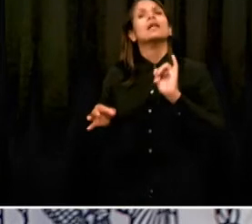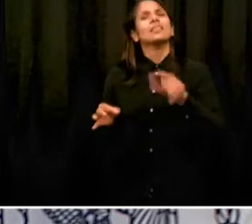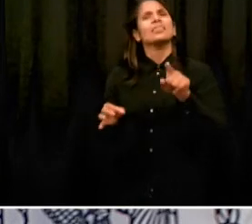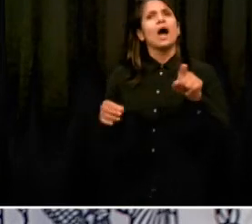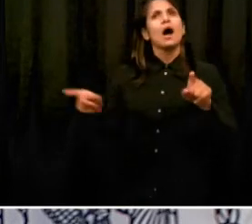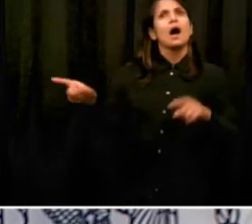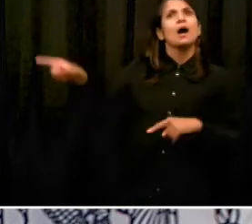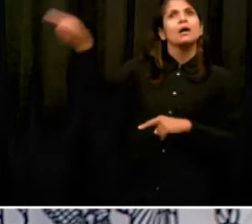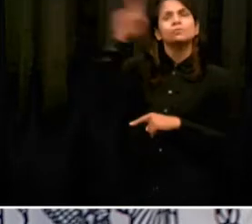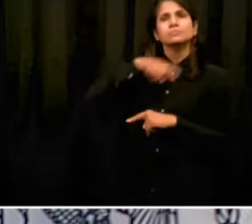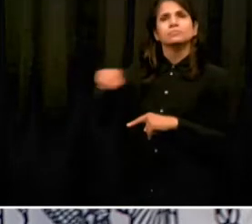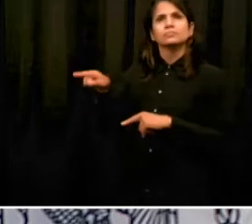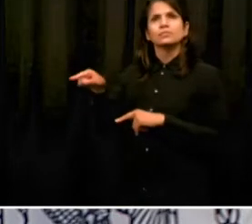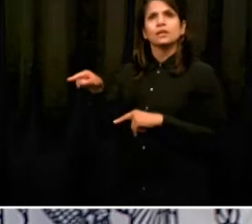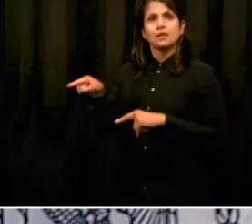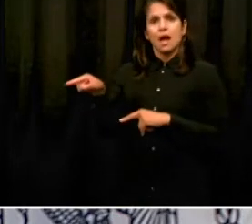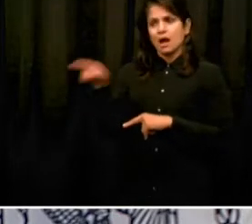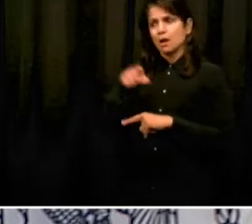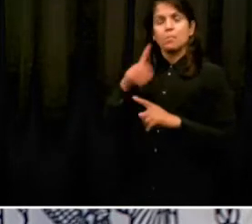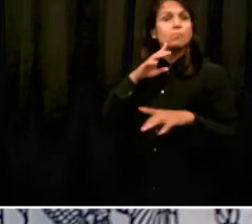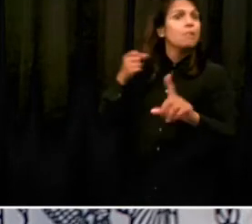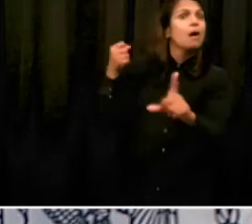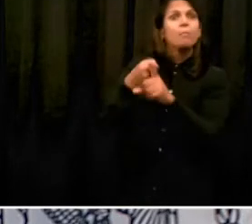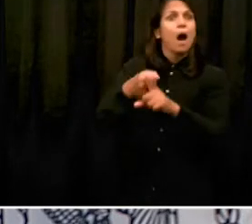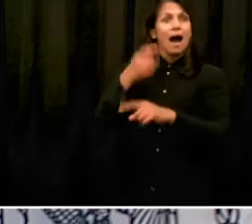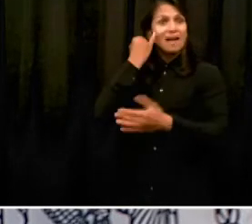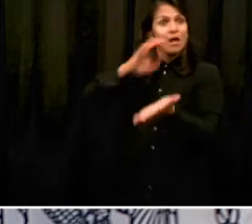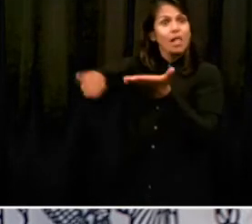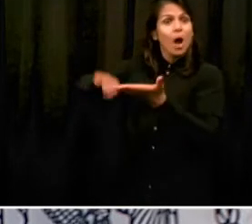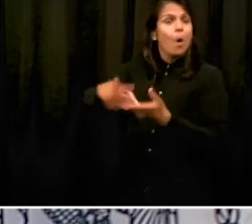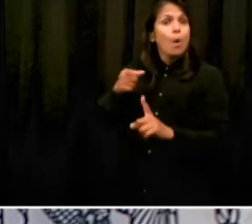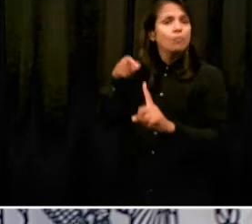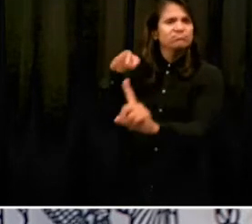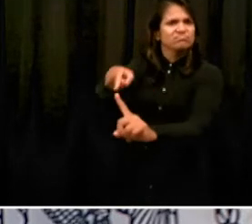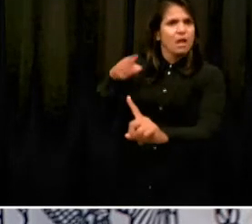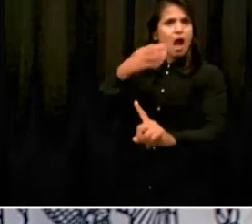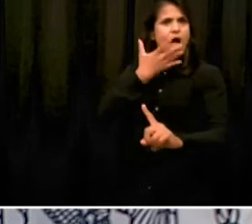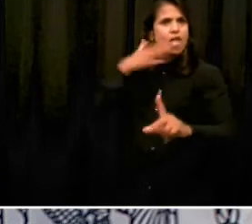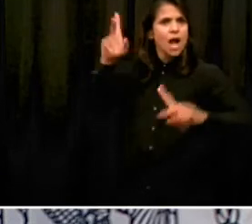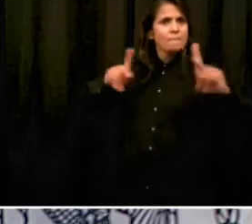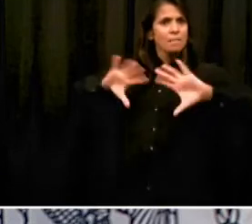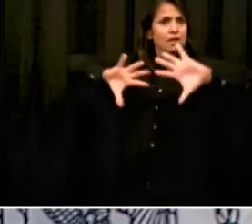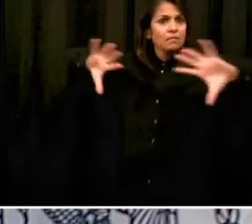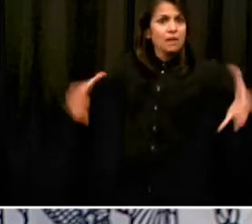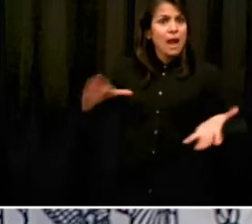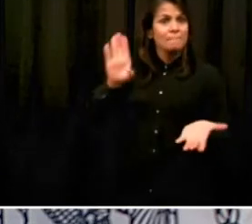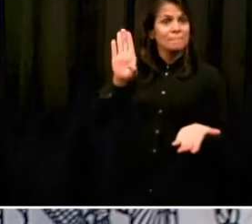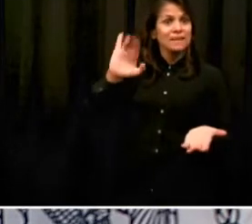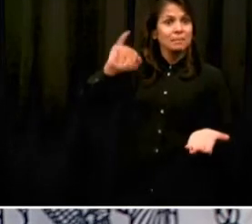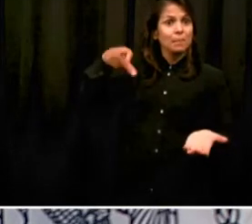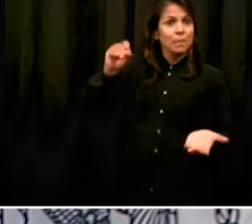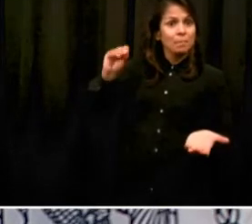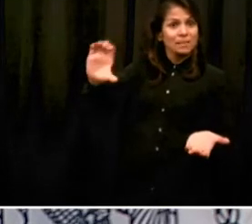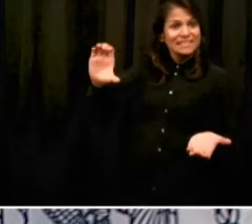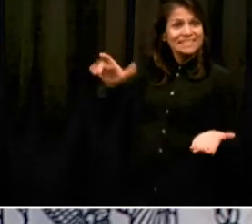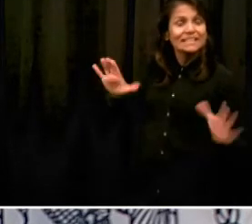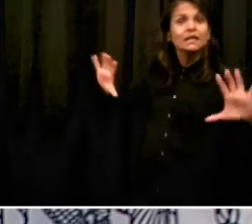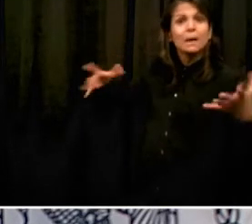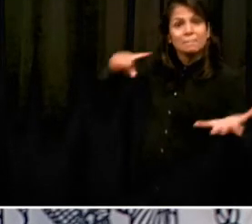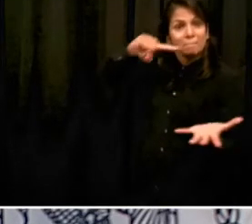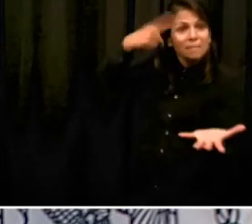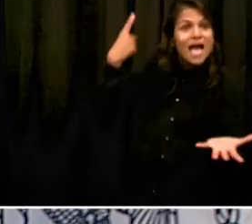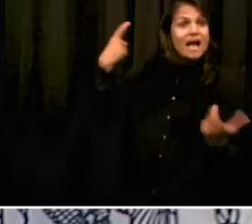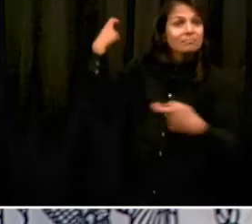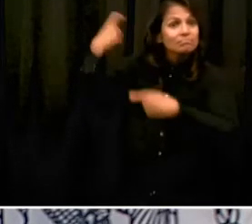you were talking about earlier. There's also opposition within these communities as they believe these